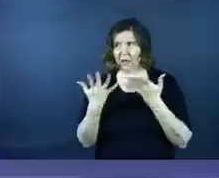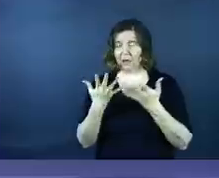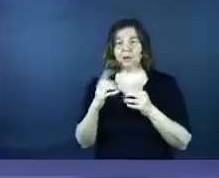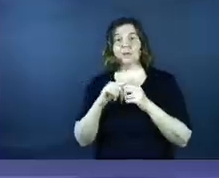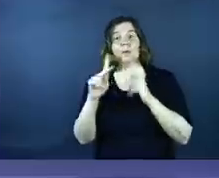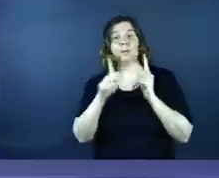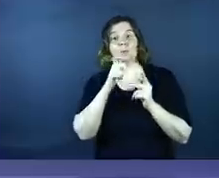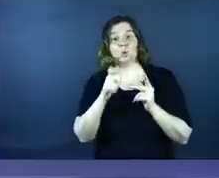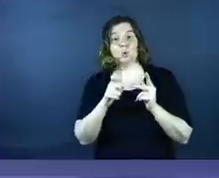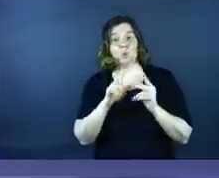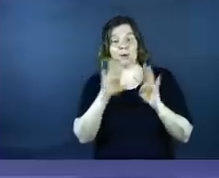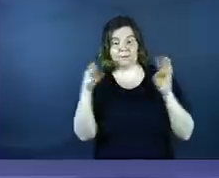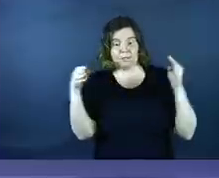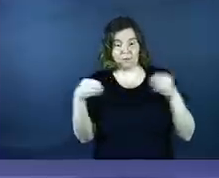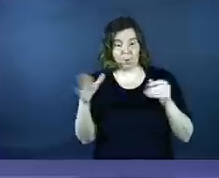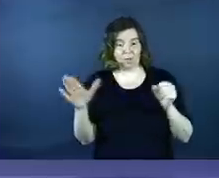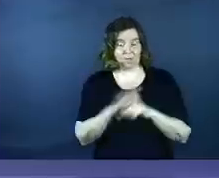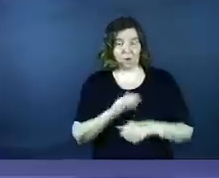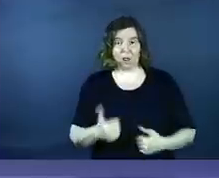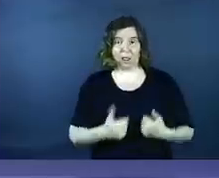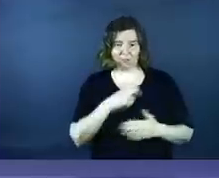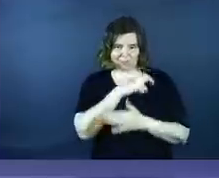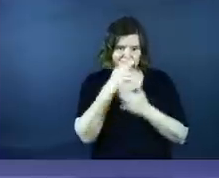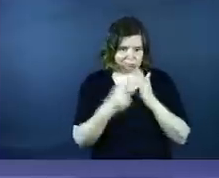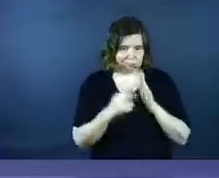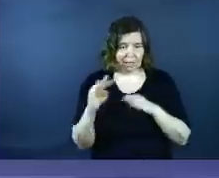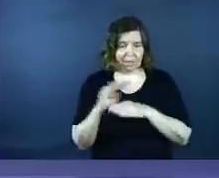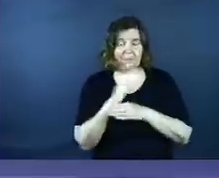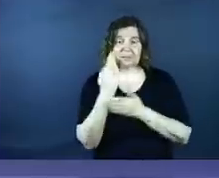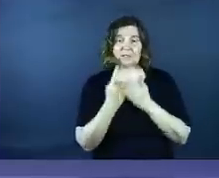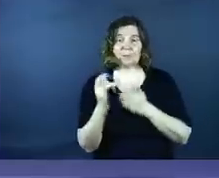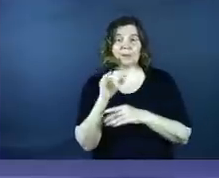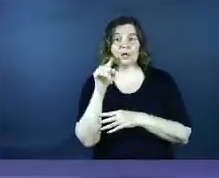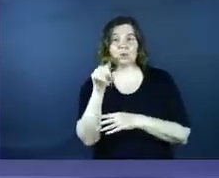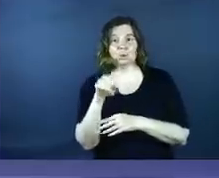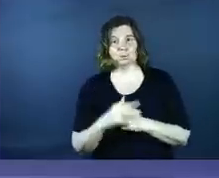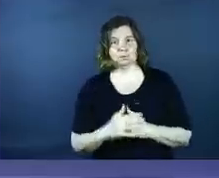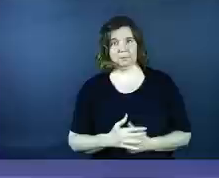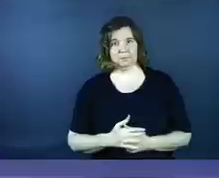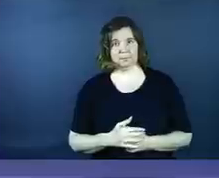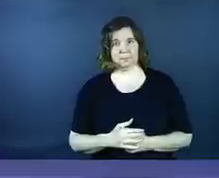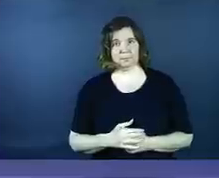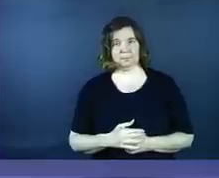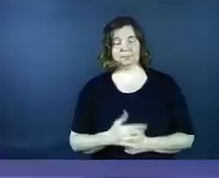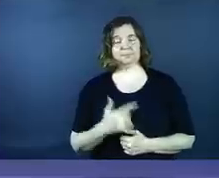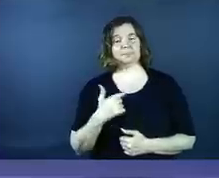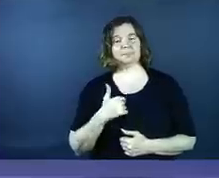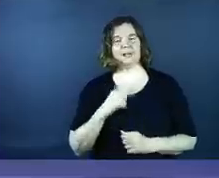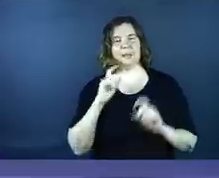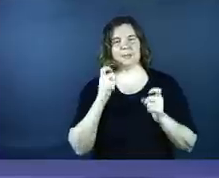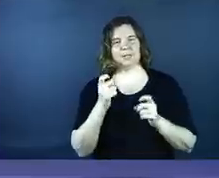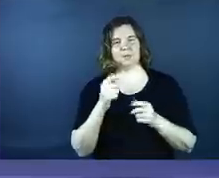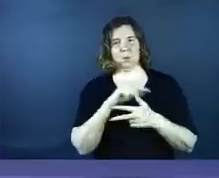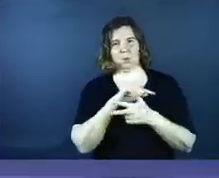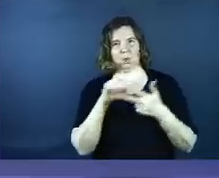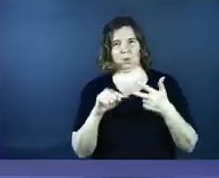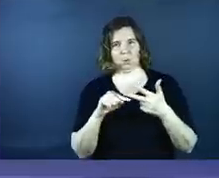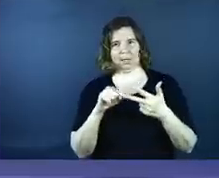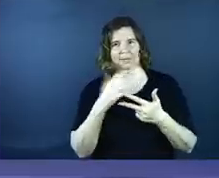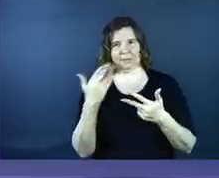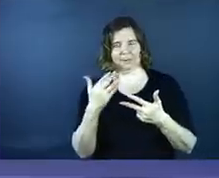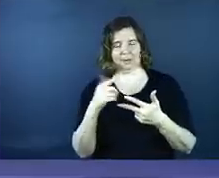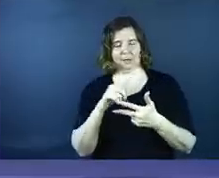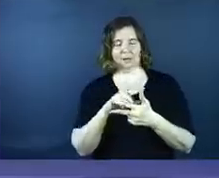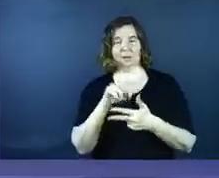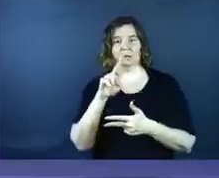there are people who have devoted their lives and ministries to somebody like you. I'm going to give you just three of them here.